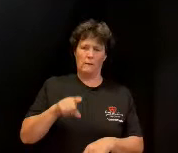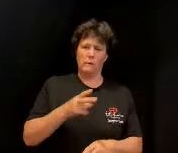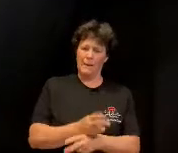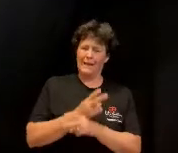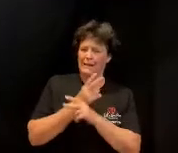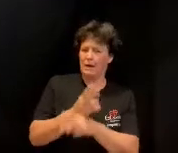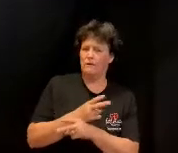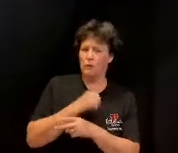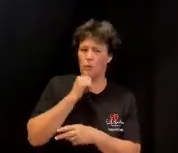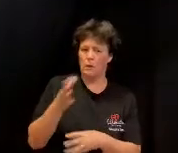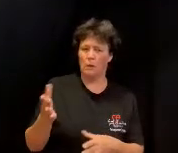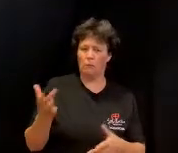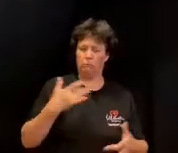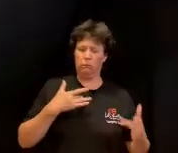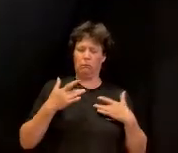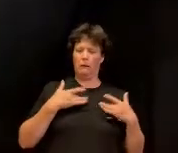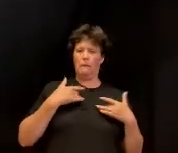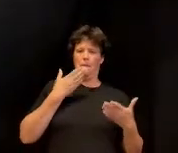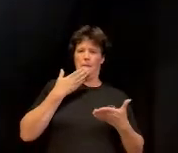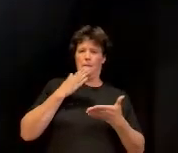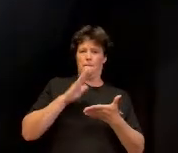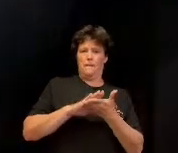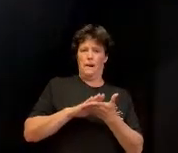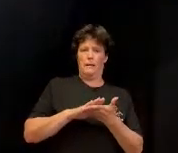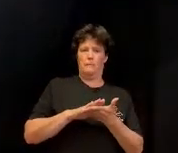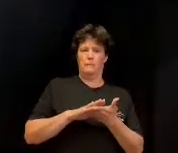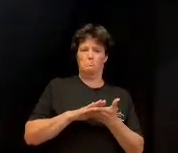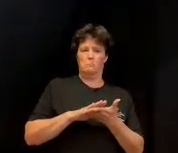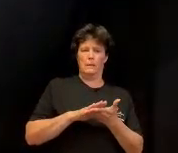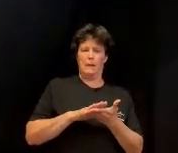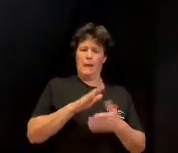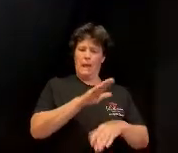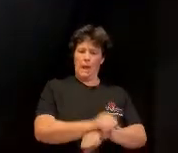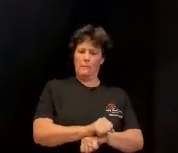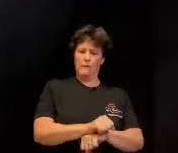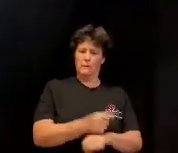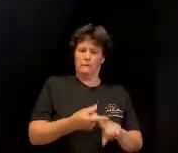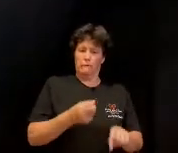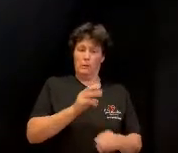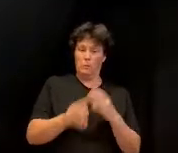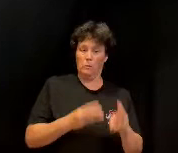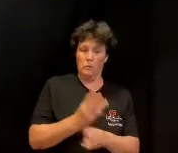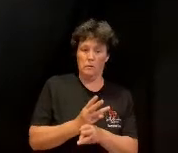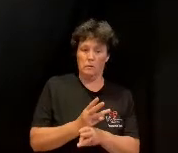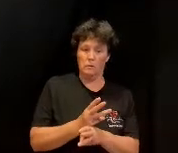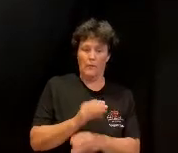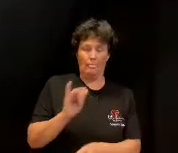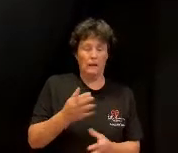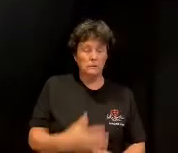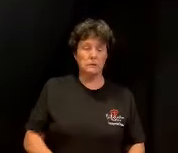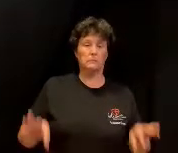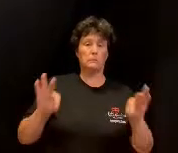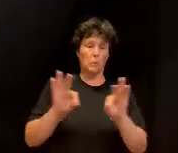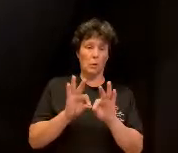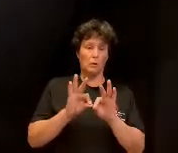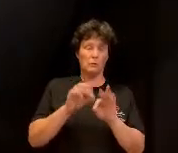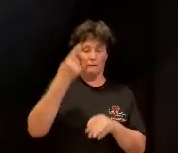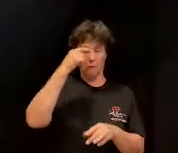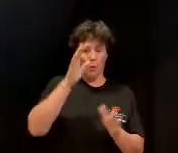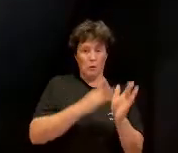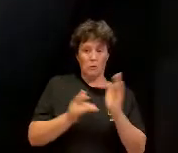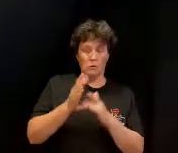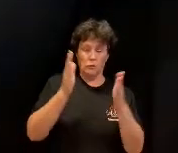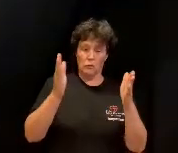by the world's systems and how the world operates, okay? And that's very important for us